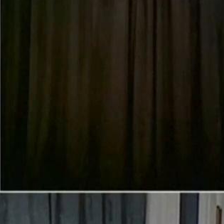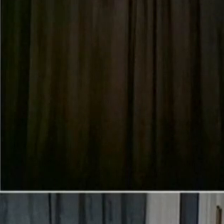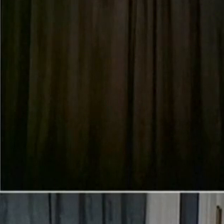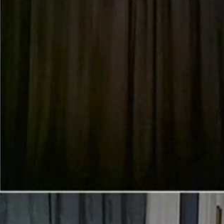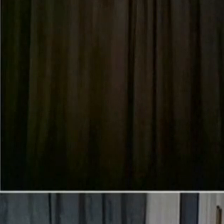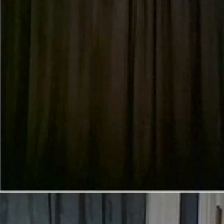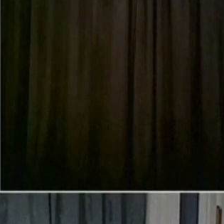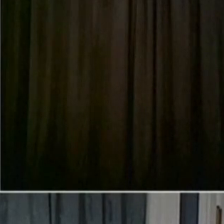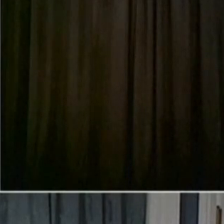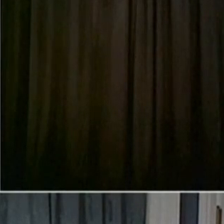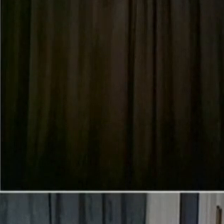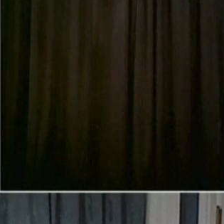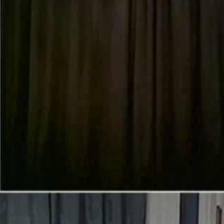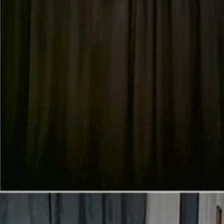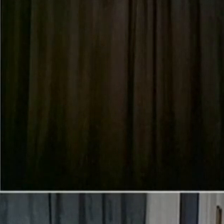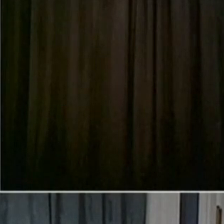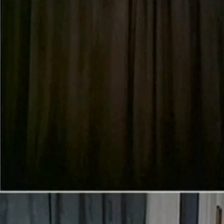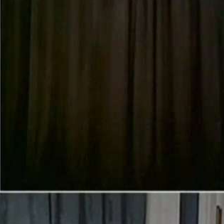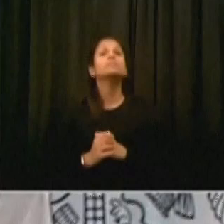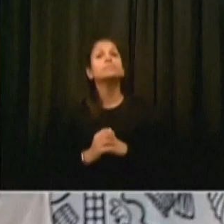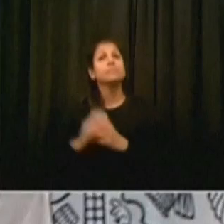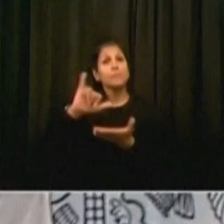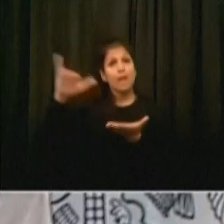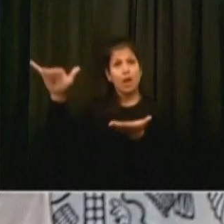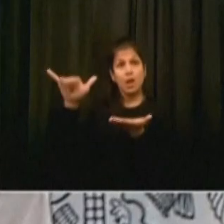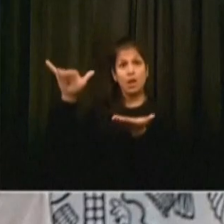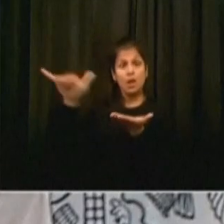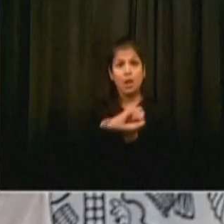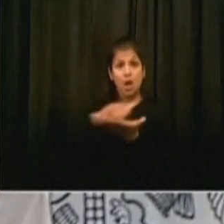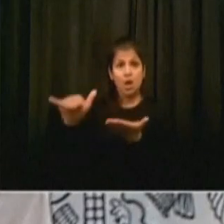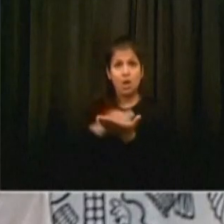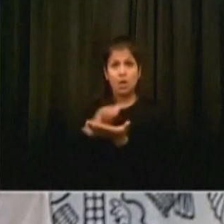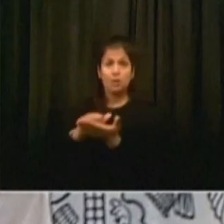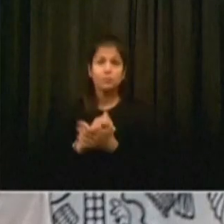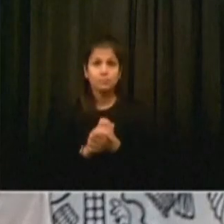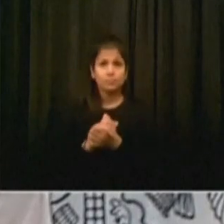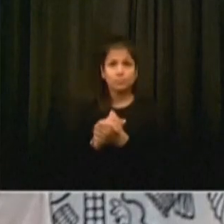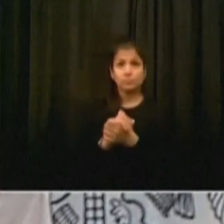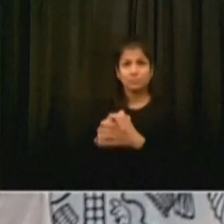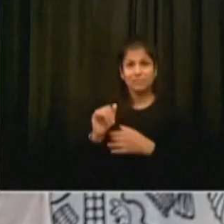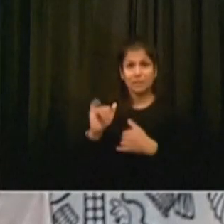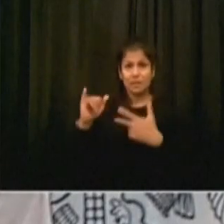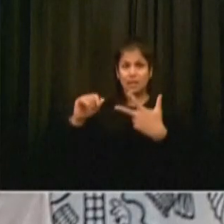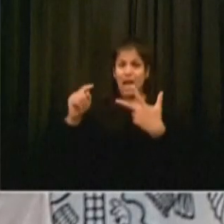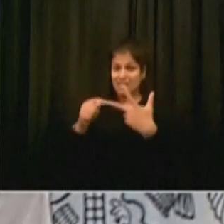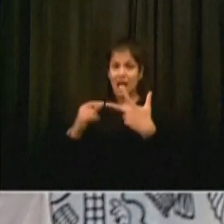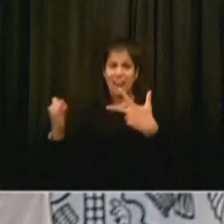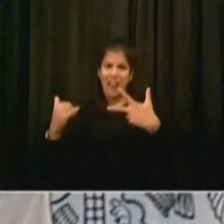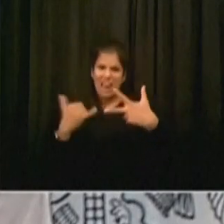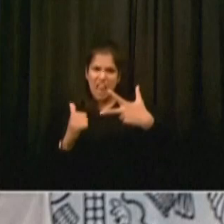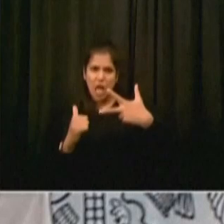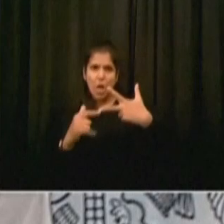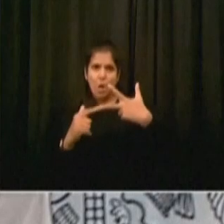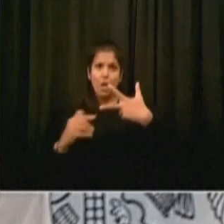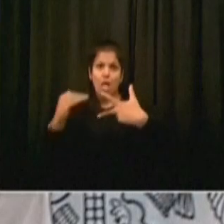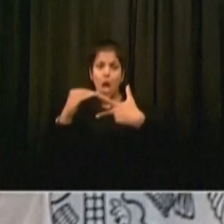other businesses will also be closed. Everyone who honestly might feel somehow a little better if they knew